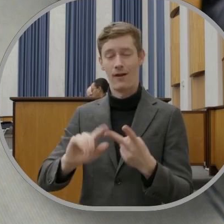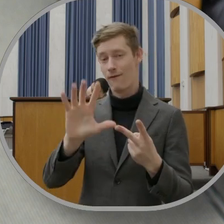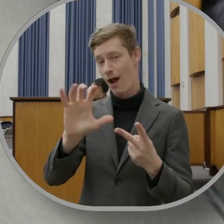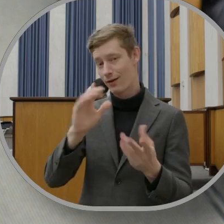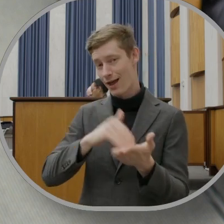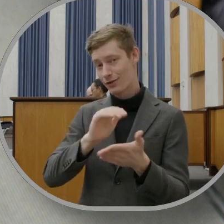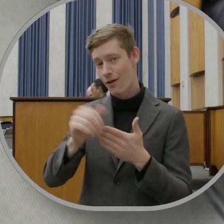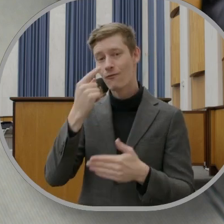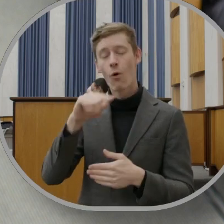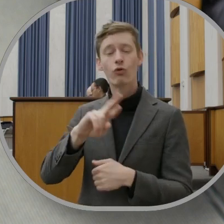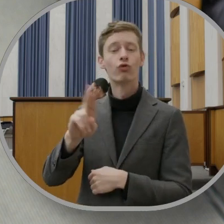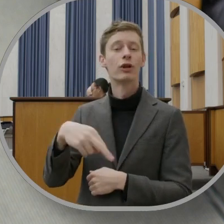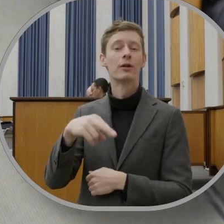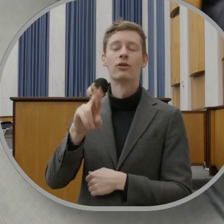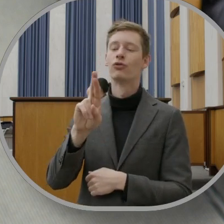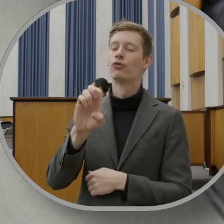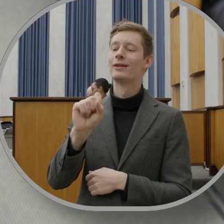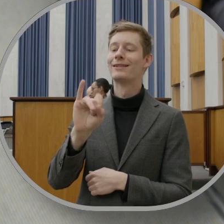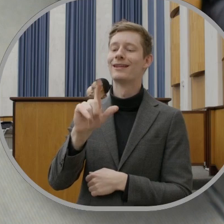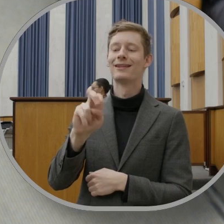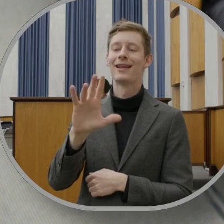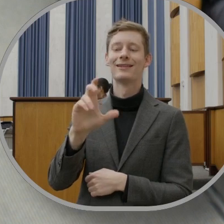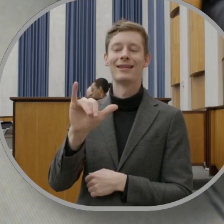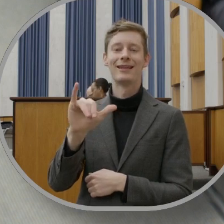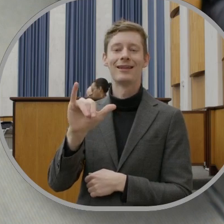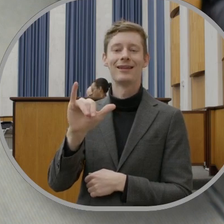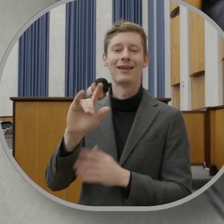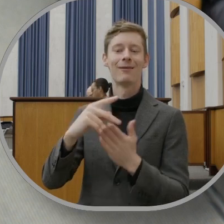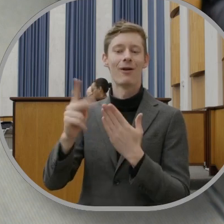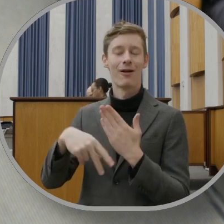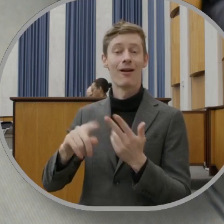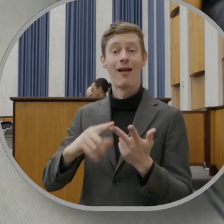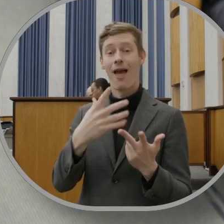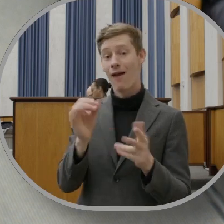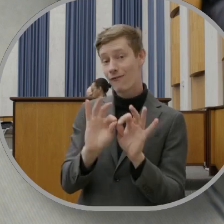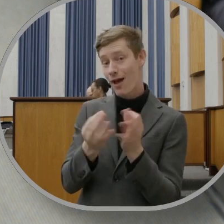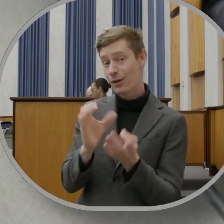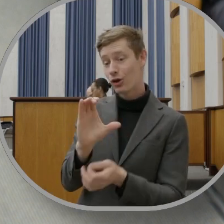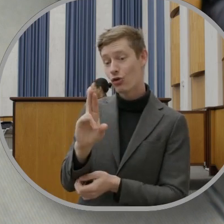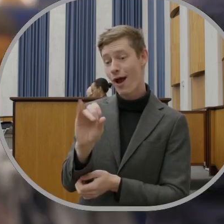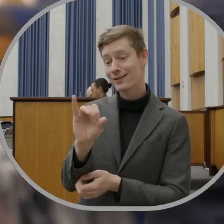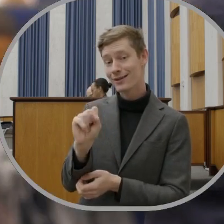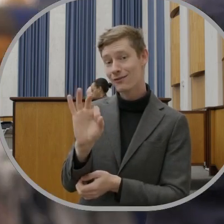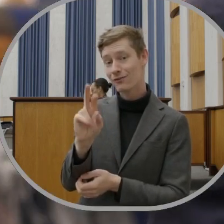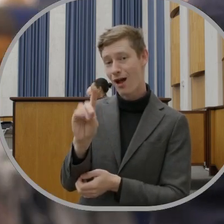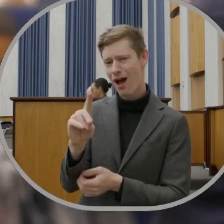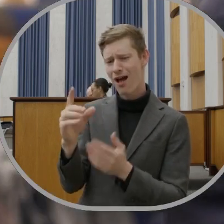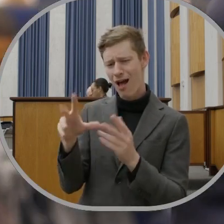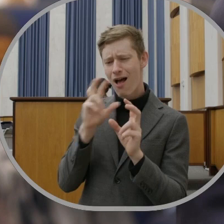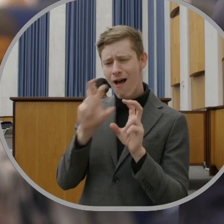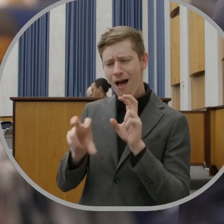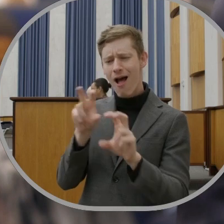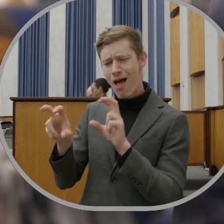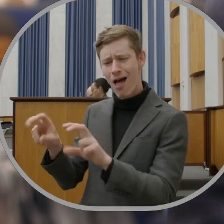Resilience Initiative, and $1 million for the Family Crisis Fund in FY25 to ensure we continue this